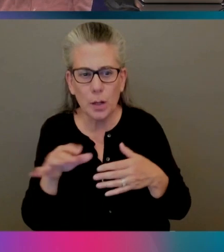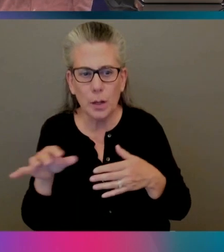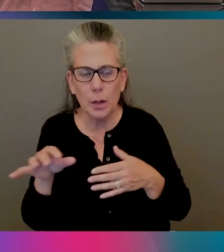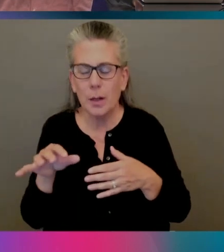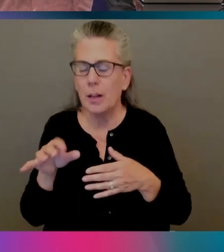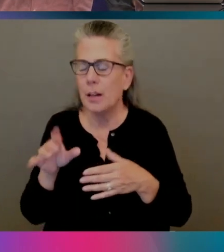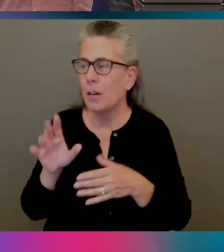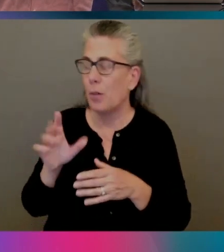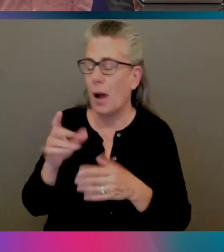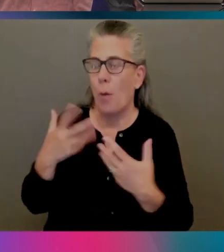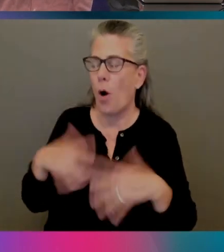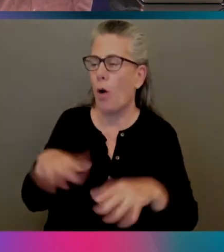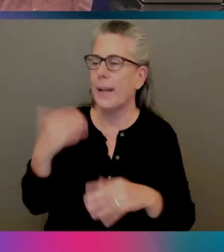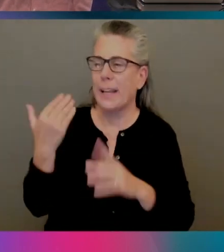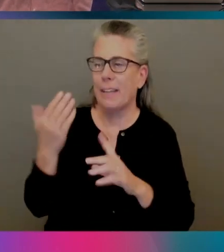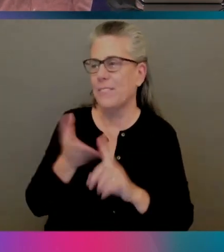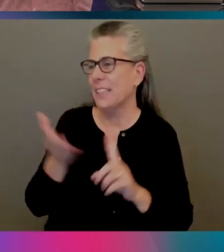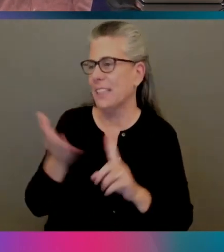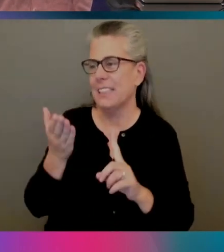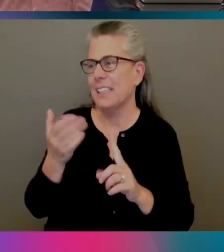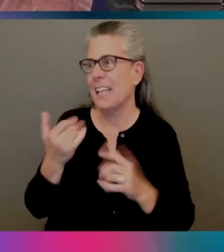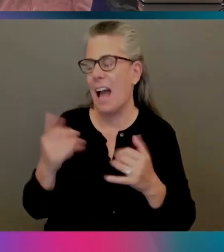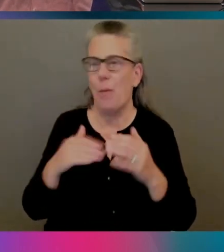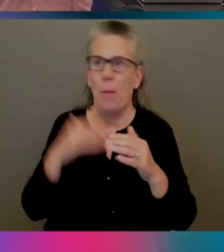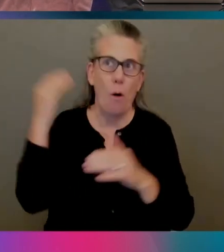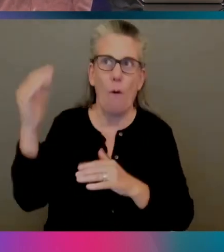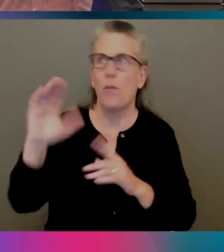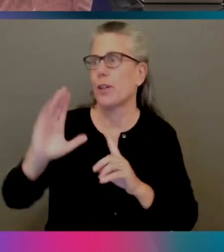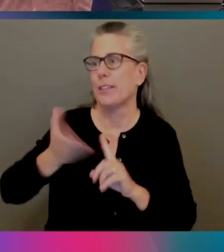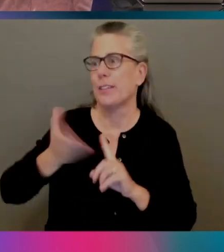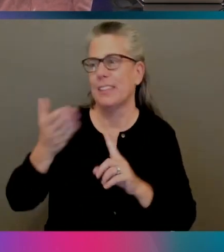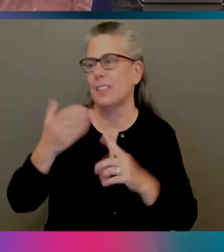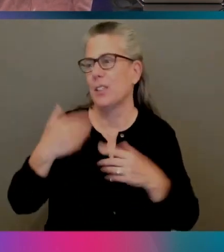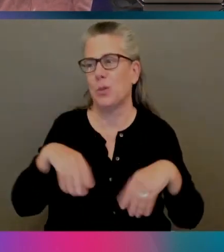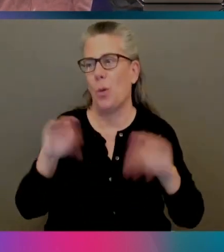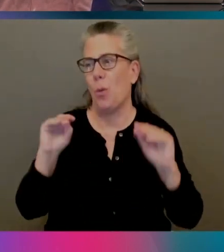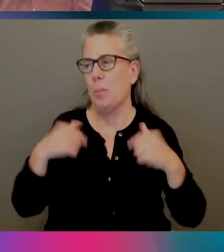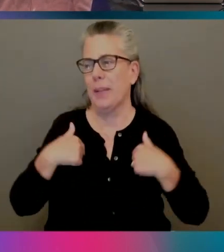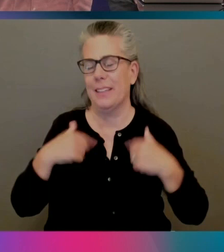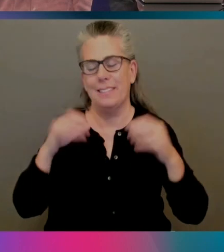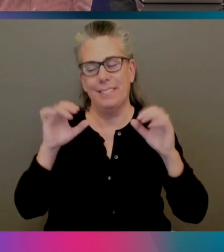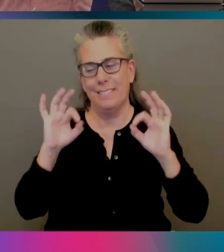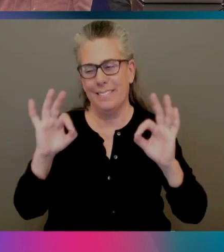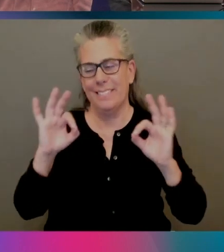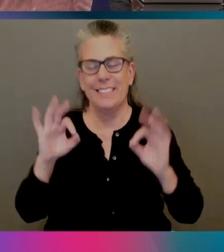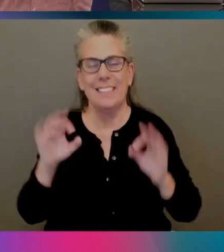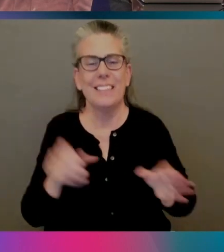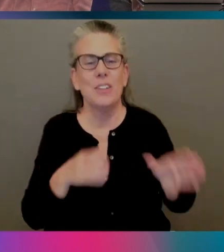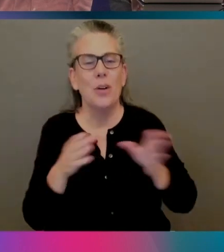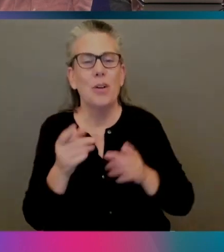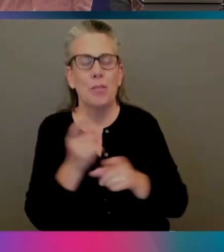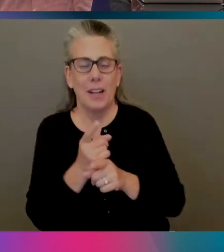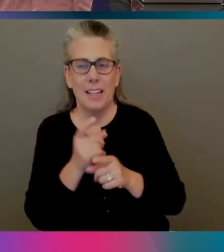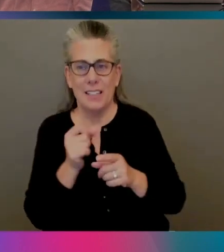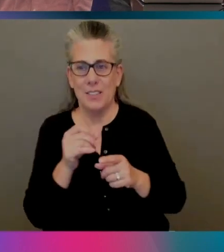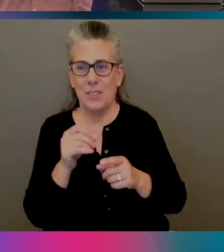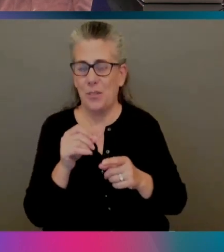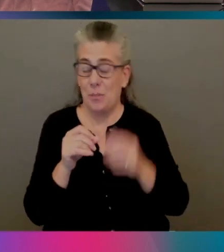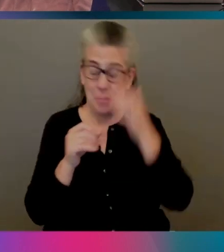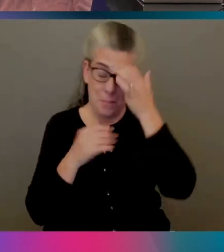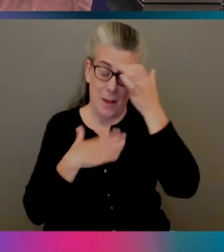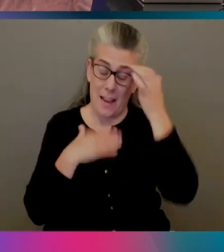but now I'm I know. oversold. You can literally write a natural language comment, and then my sprint's done. All